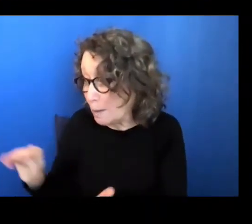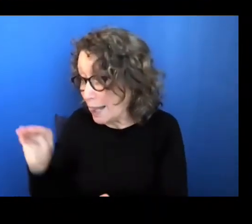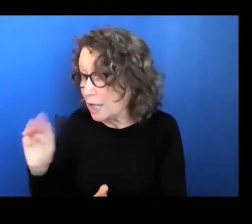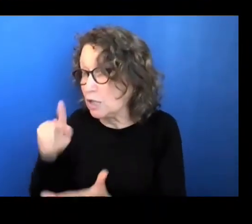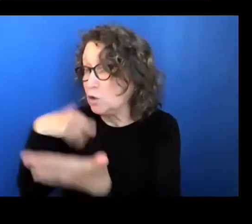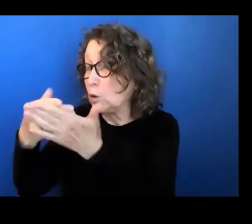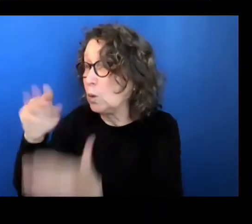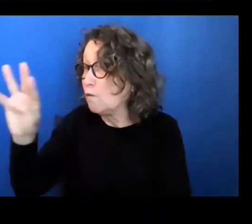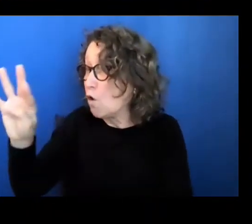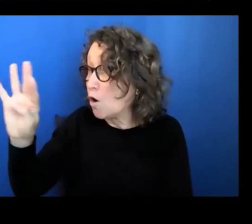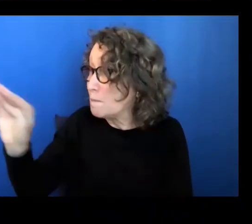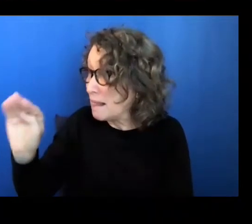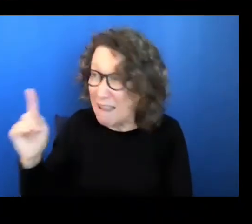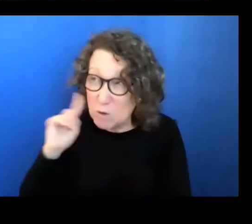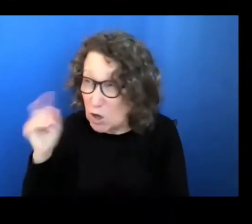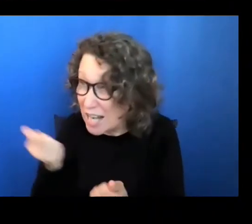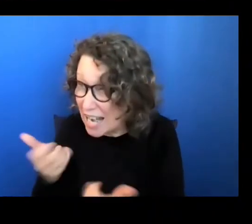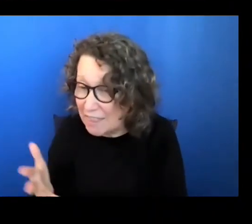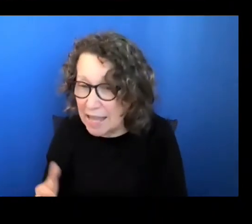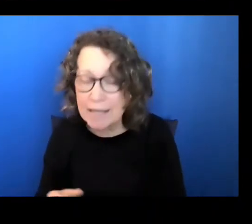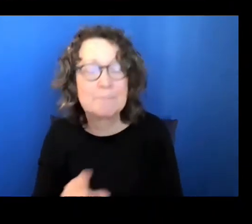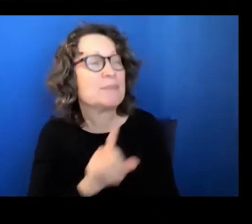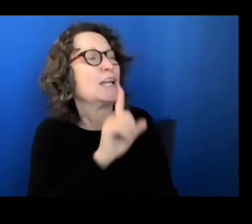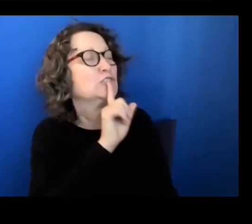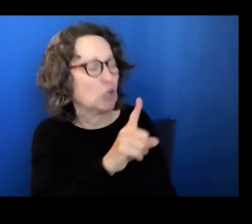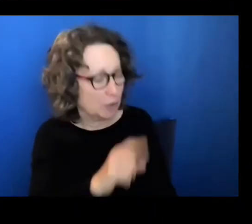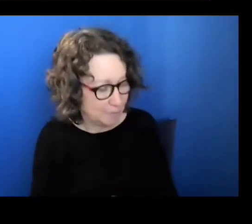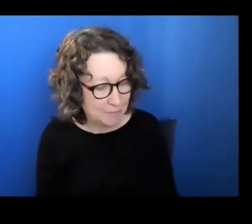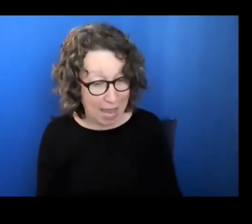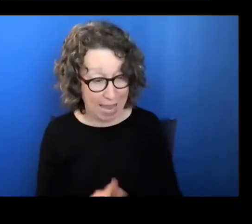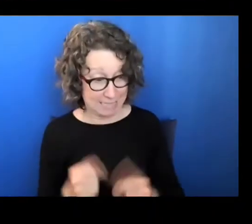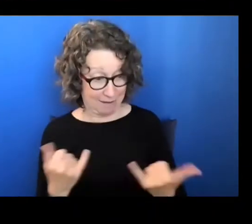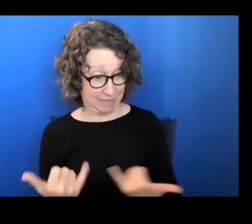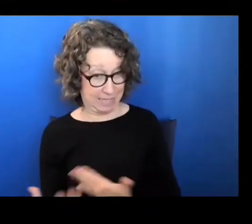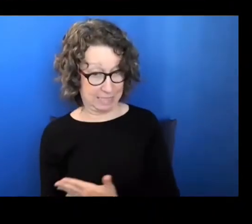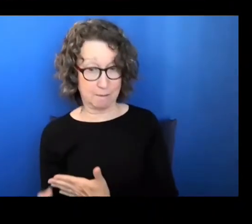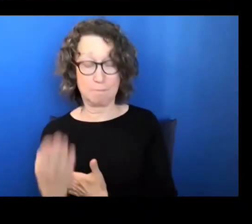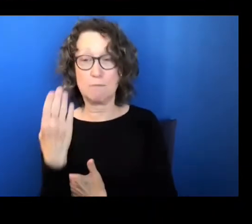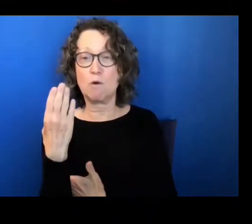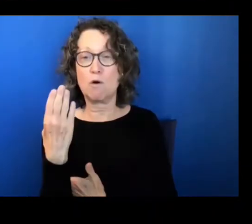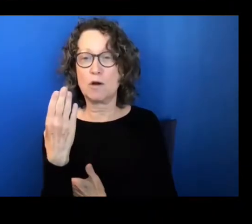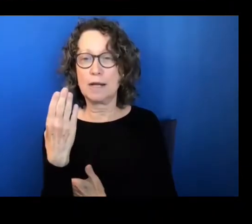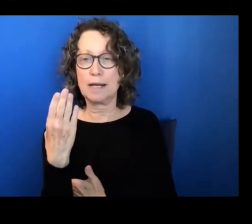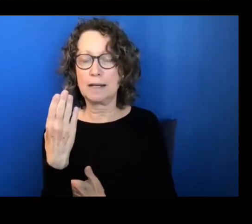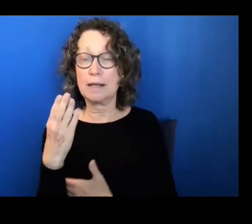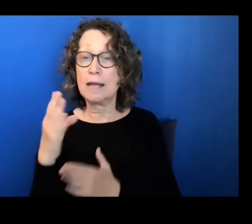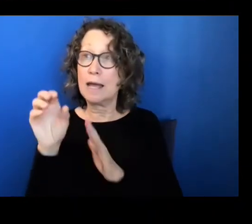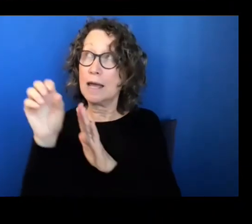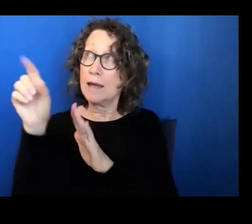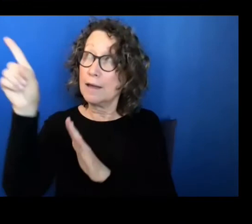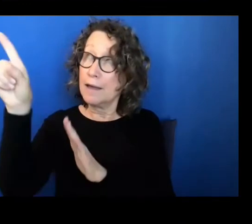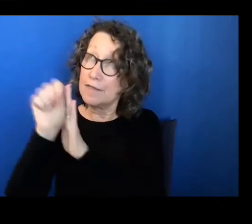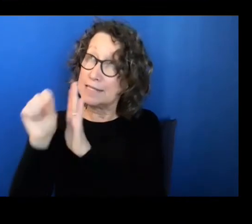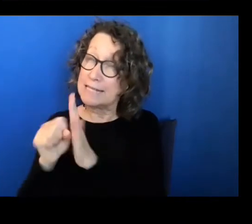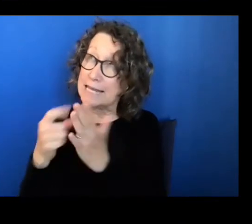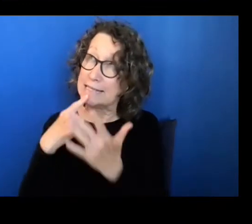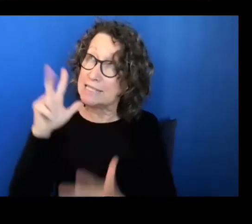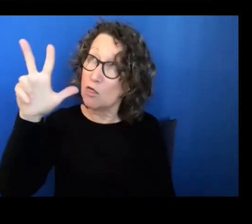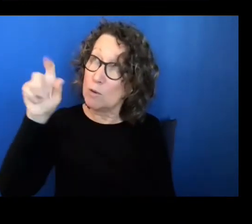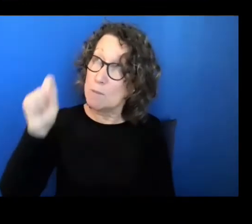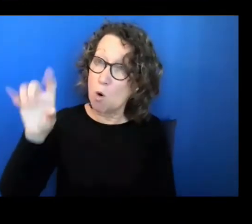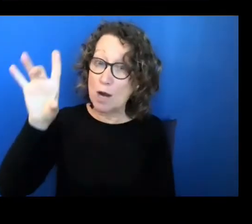heard anything in a while. Sure. So as of this morning, the state stands at about